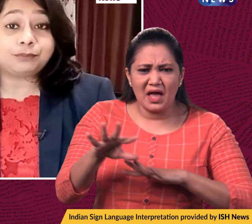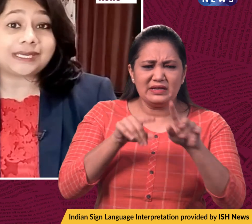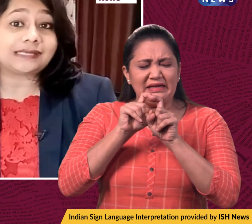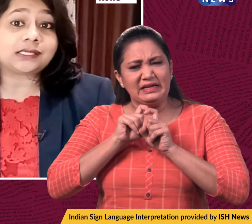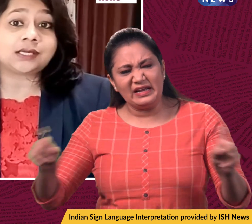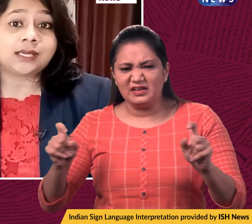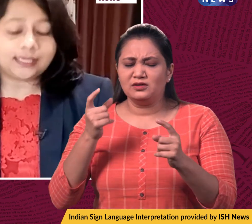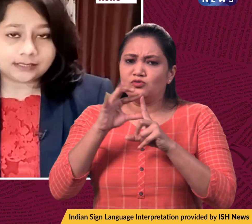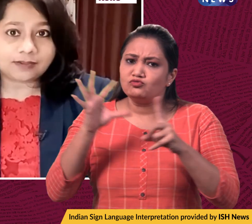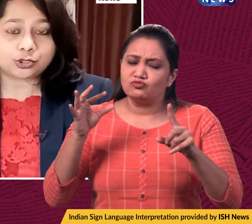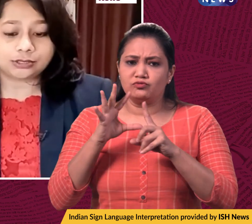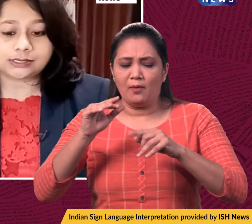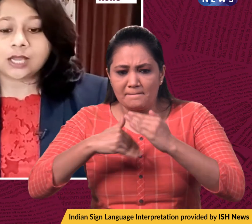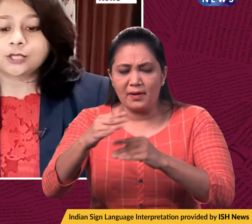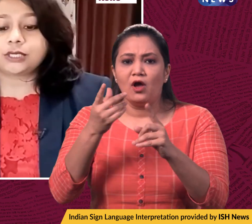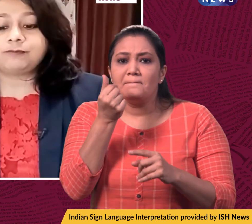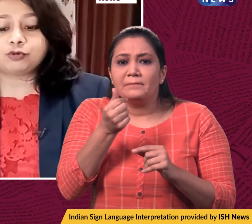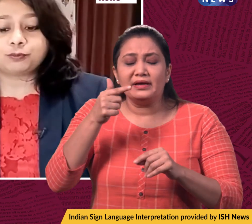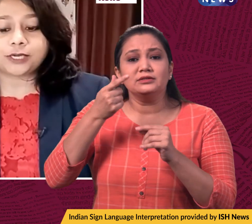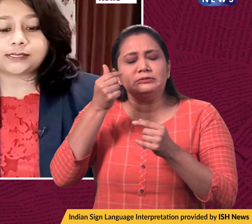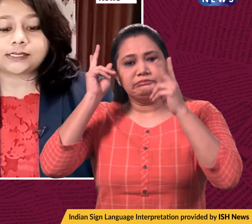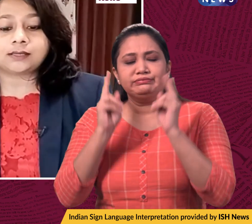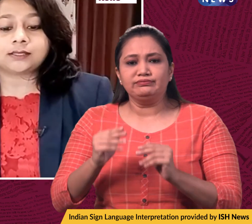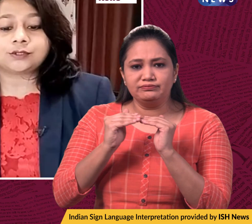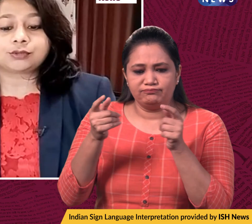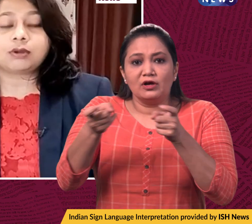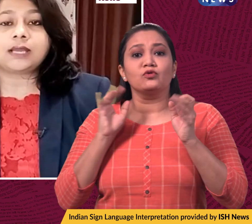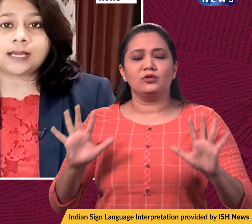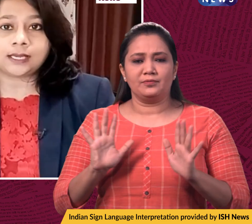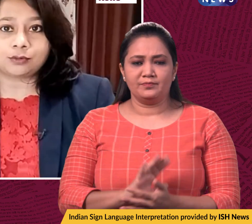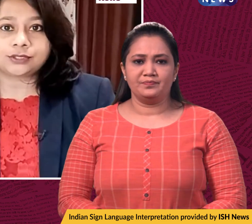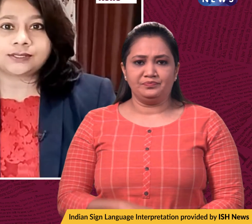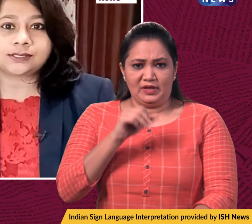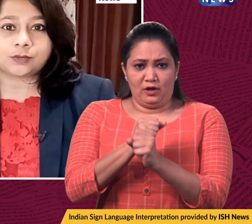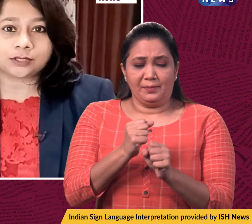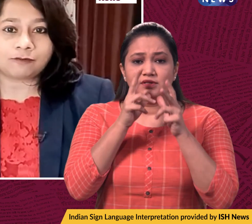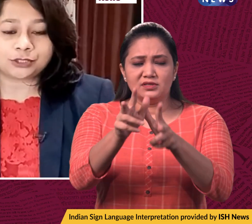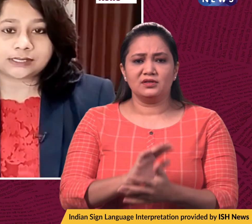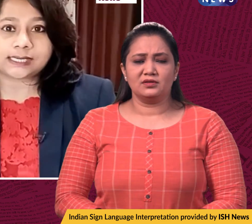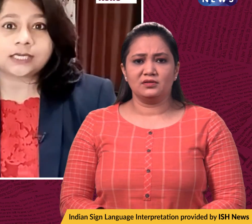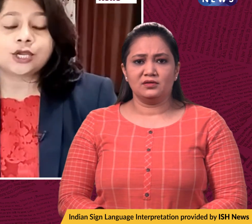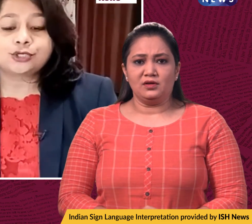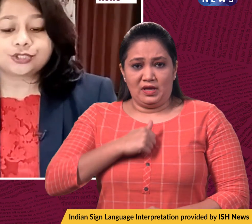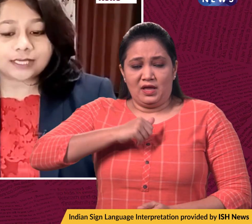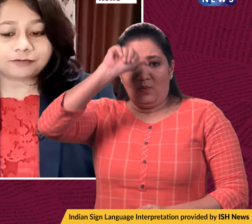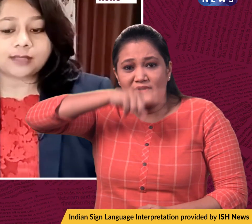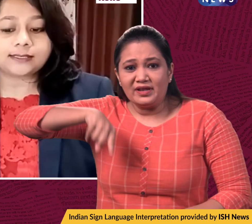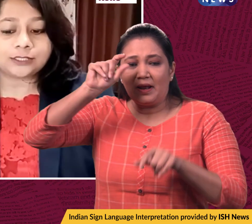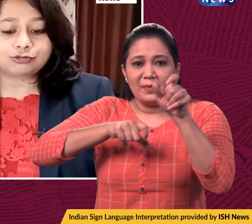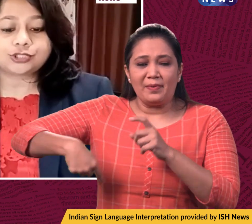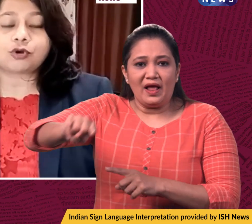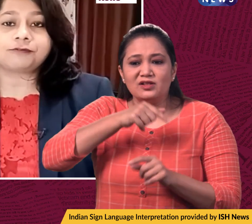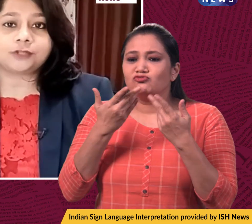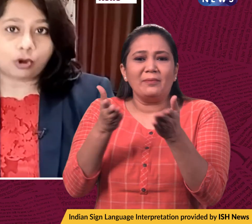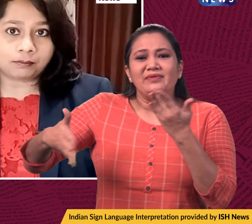make calibrated interventions to keep fuel prices under control. And I quote, this is what the government has said, to safeguard